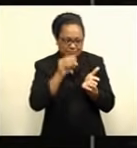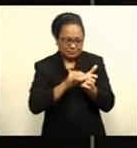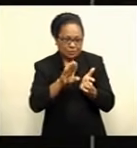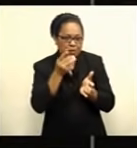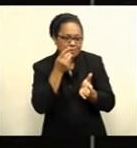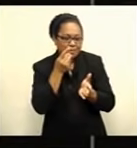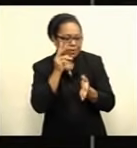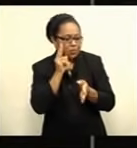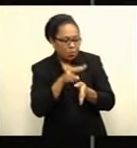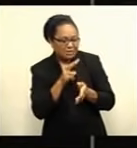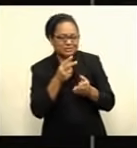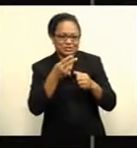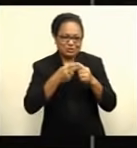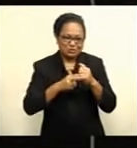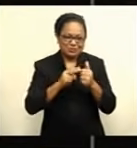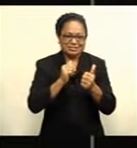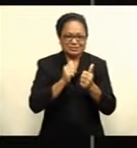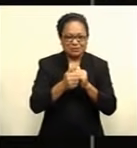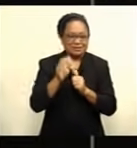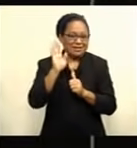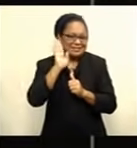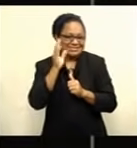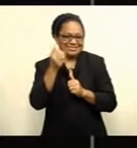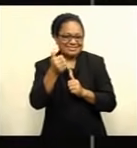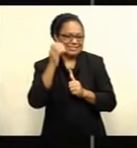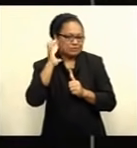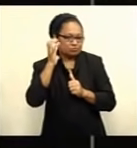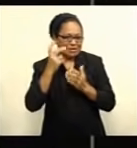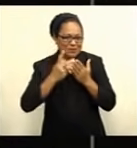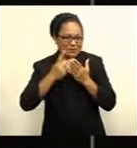in news and sports and listen to our 6 radio